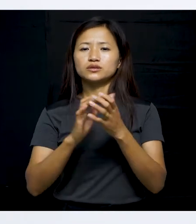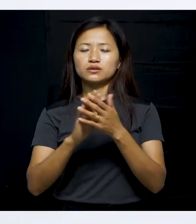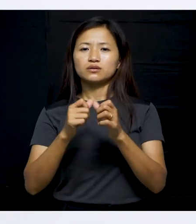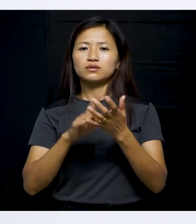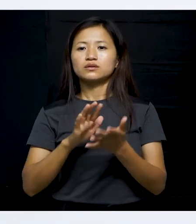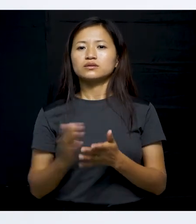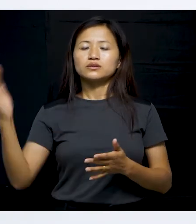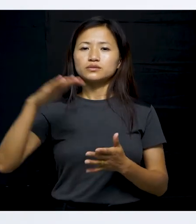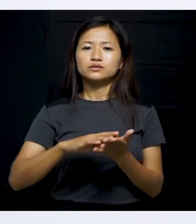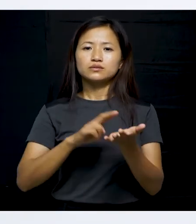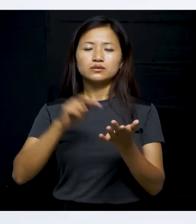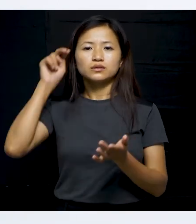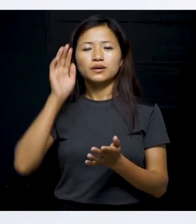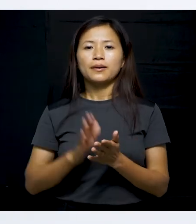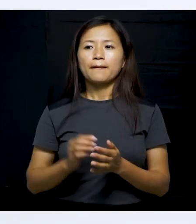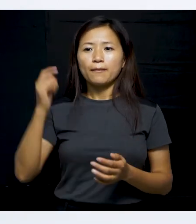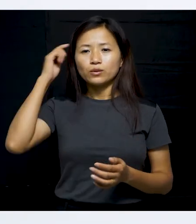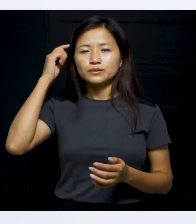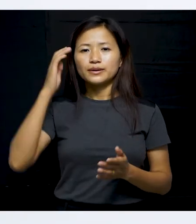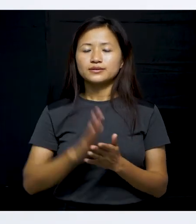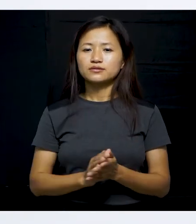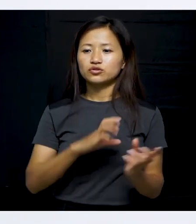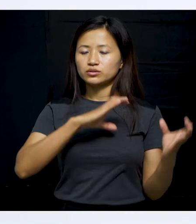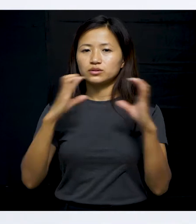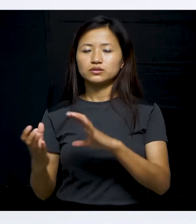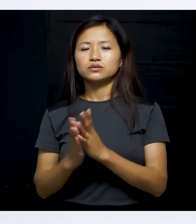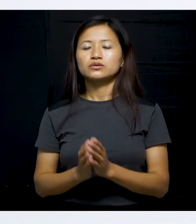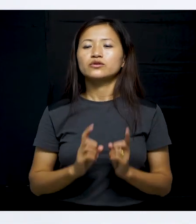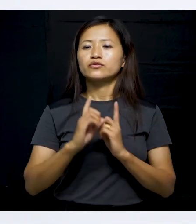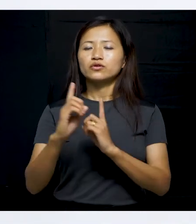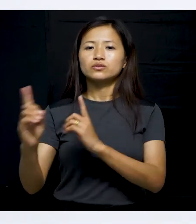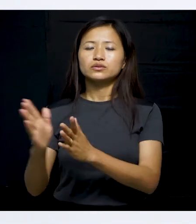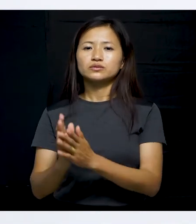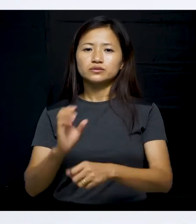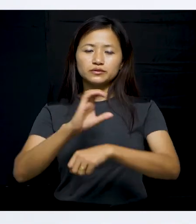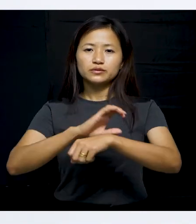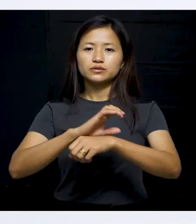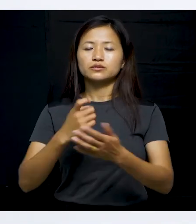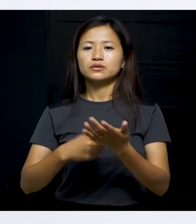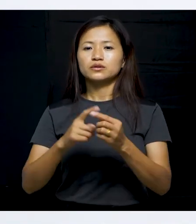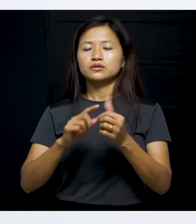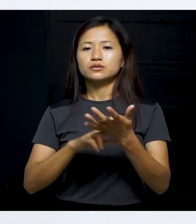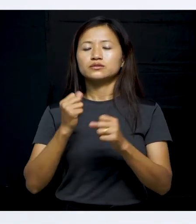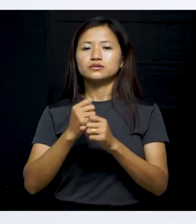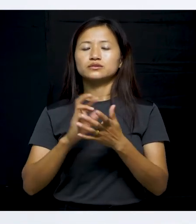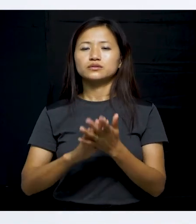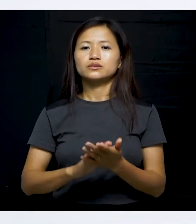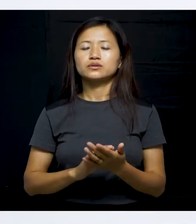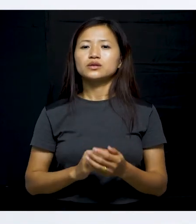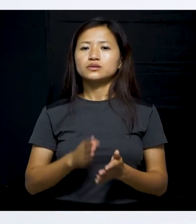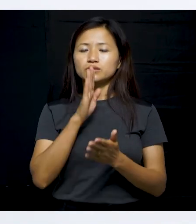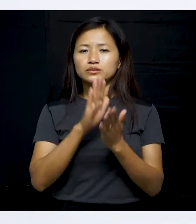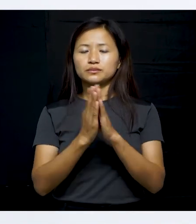The mindset of the people changed. People started following Christian religion, and with the coming of Christian religion, there was peace, because